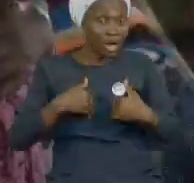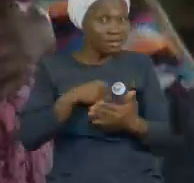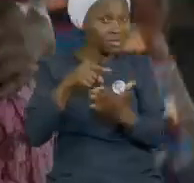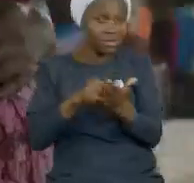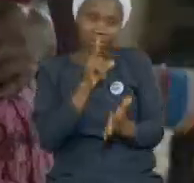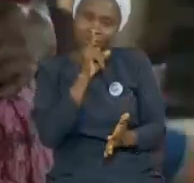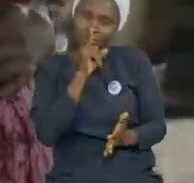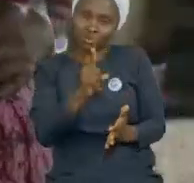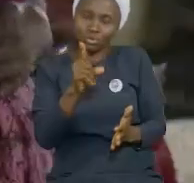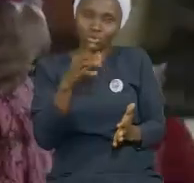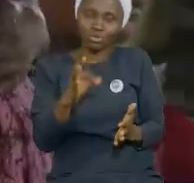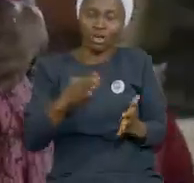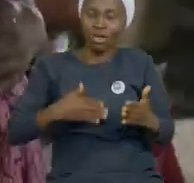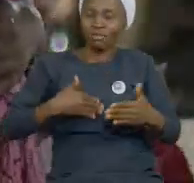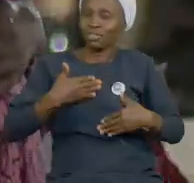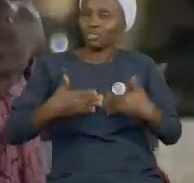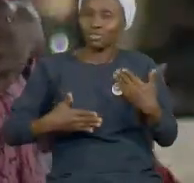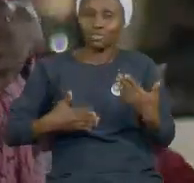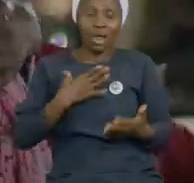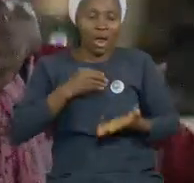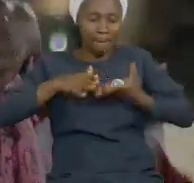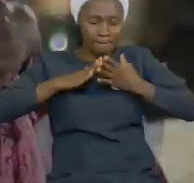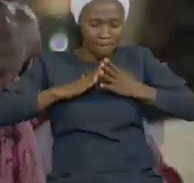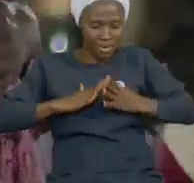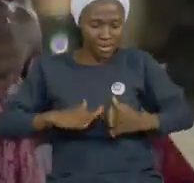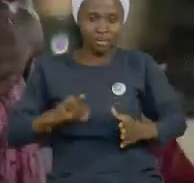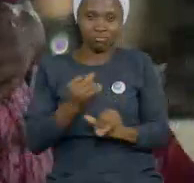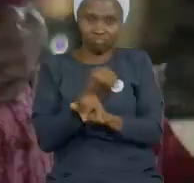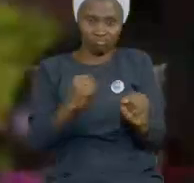assurance of the joy and the peace of salvation.